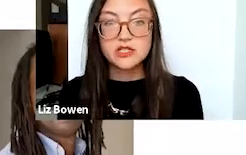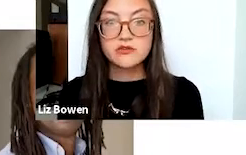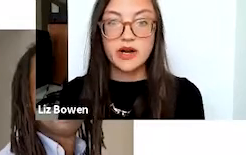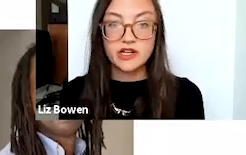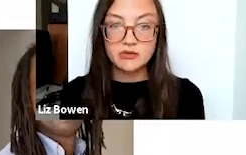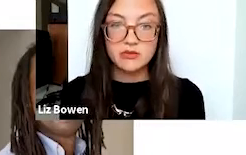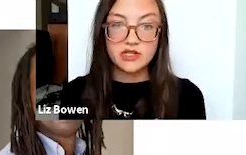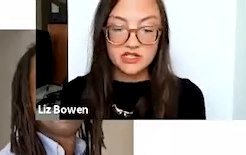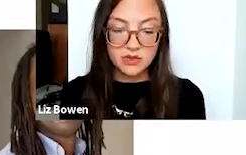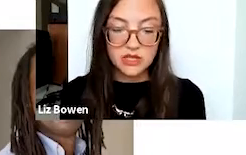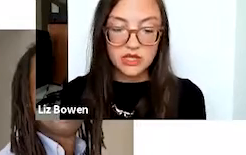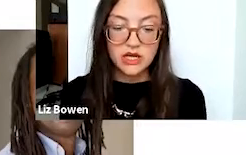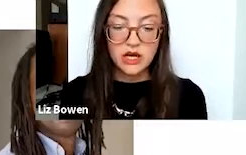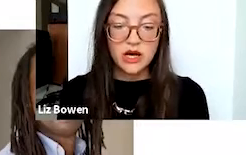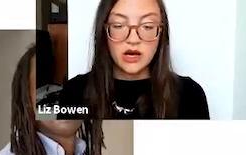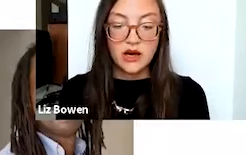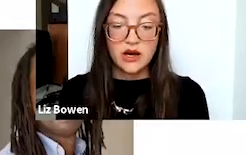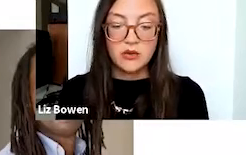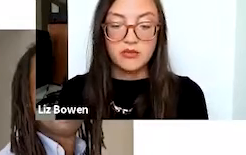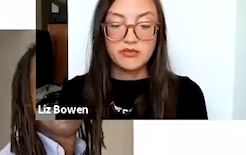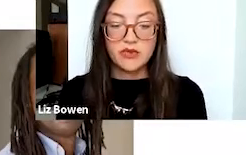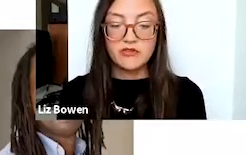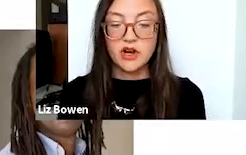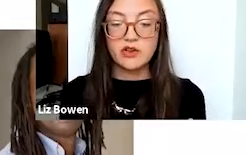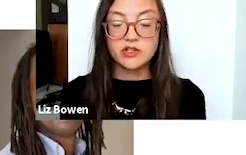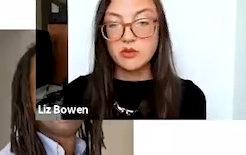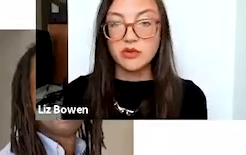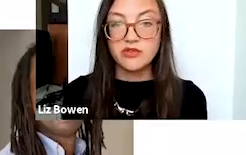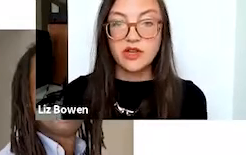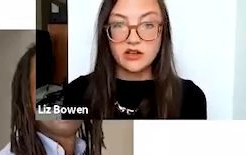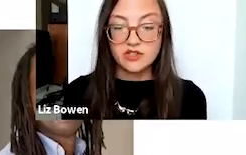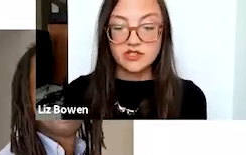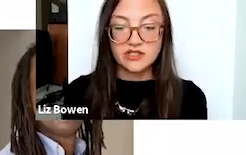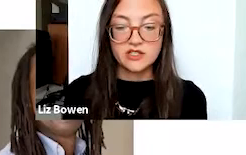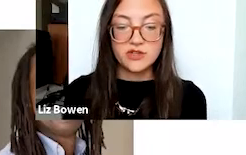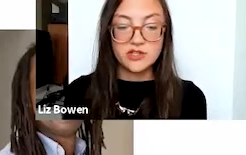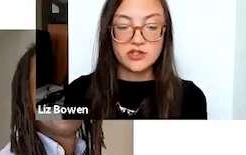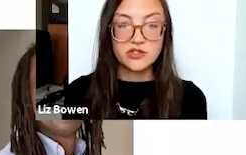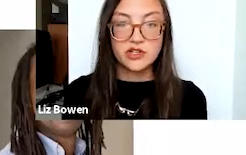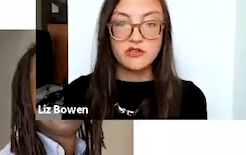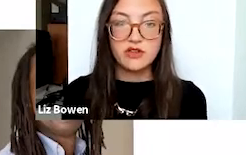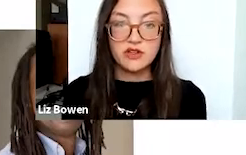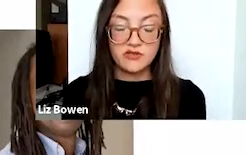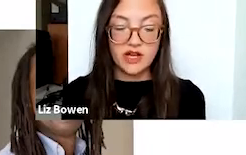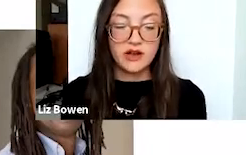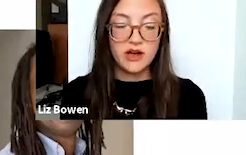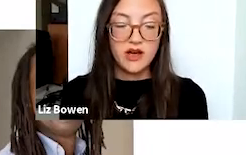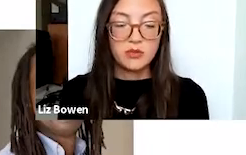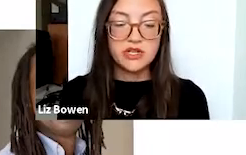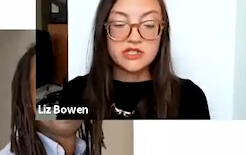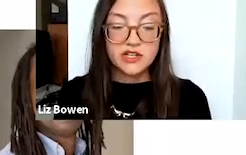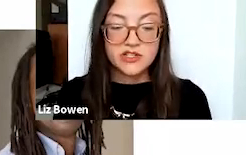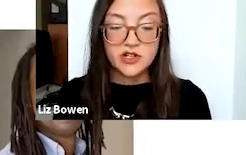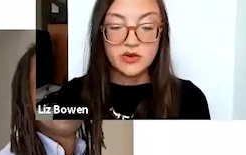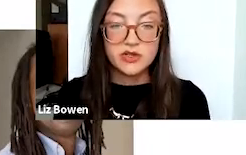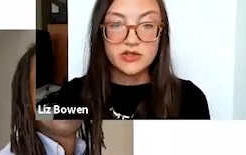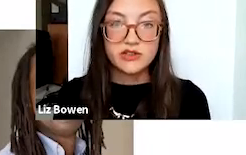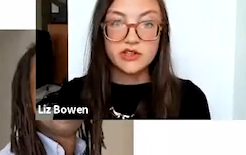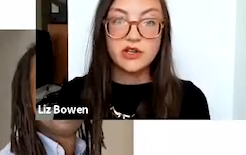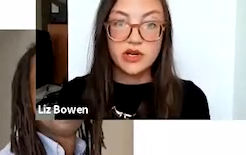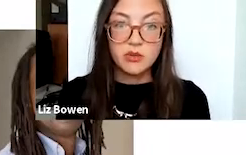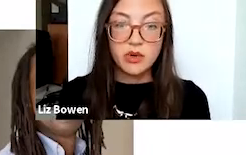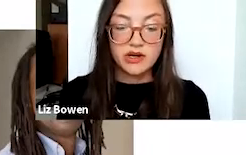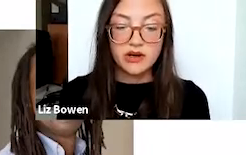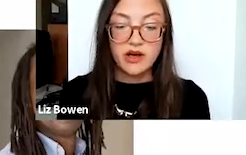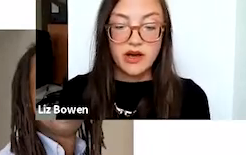mobile device for maximum accessibility. If you're having trouble with any of these access features during the event, please let us know